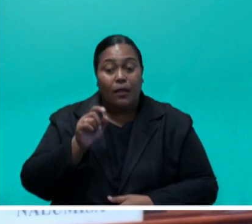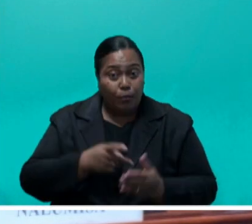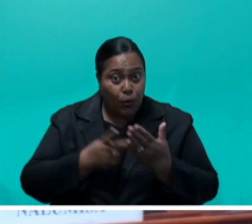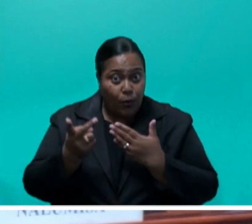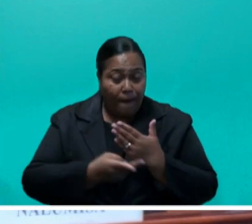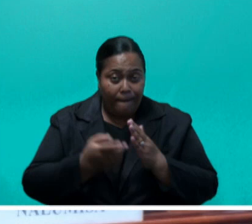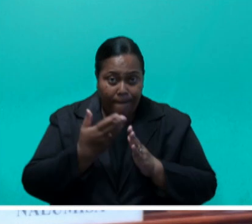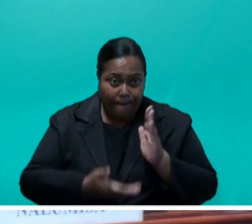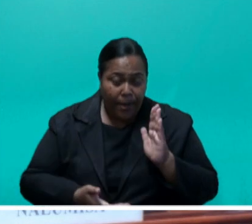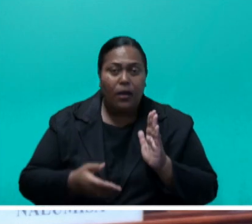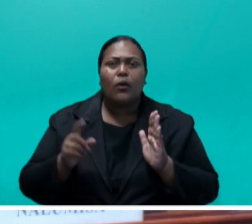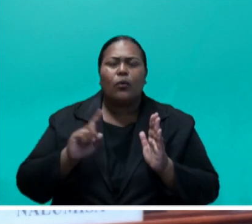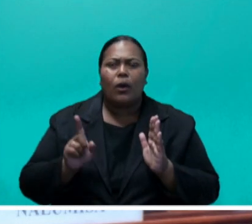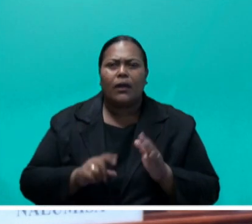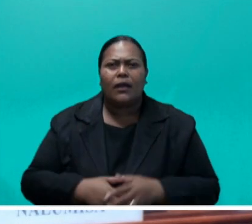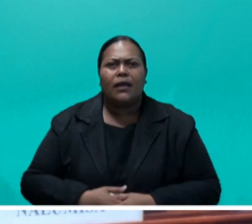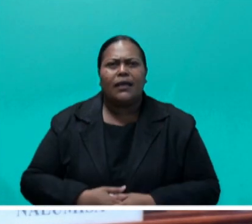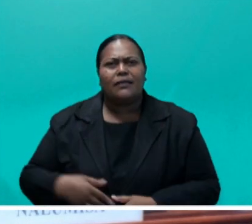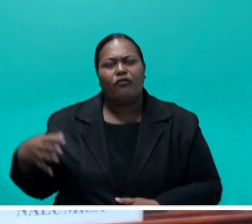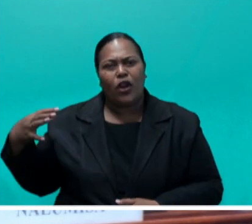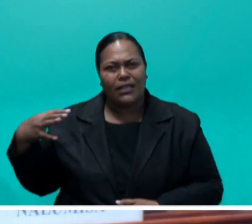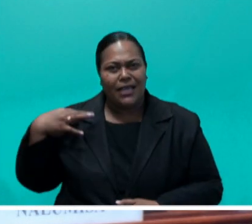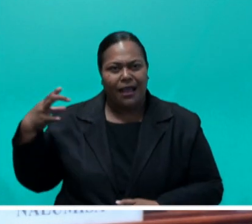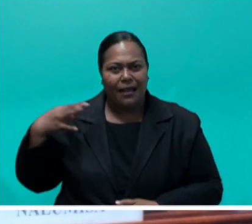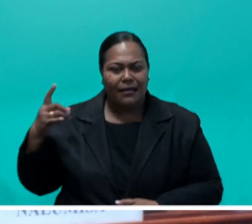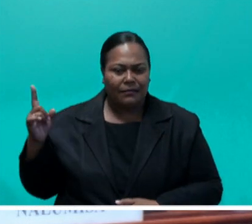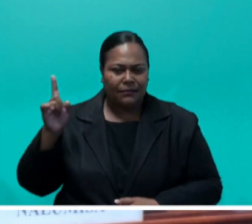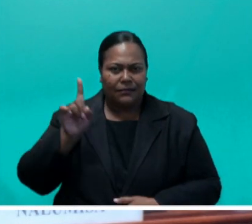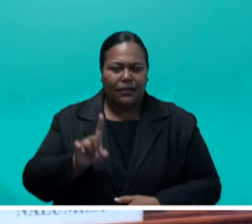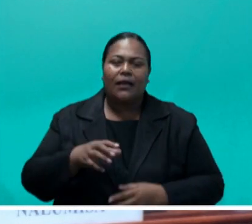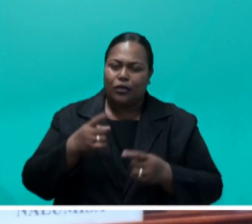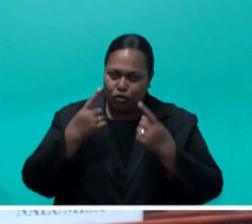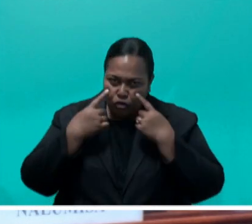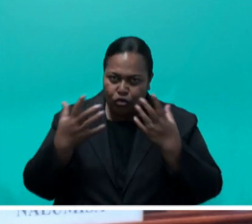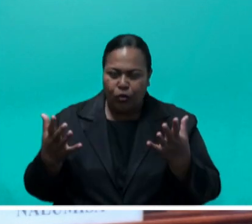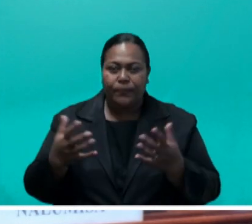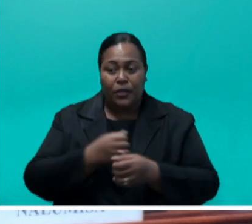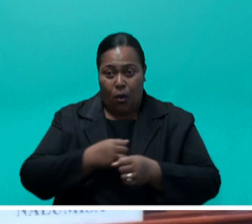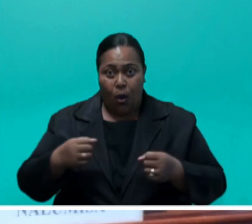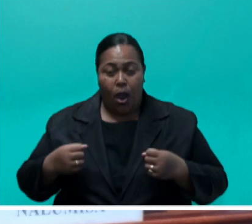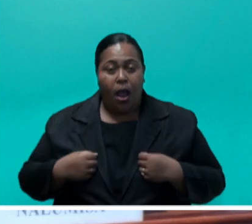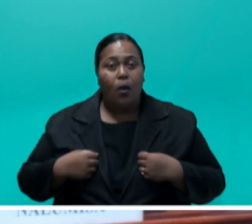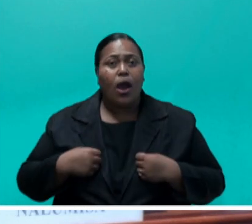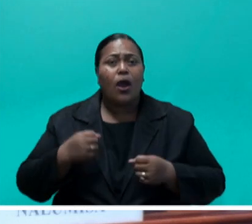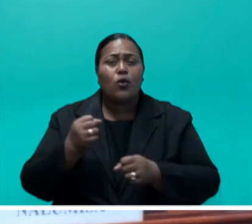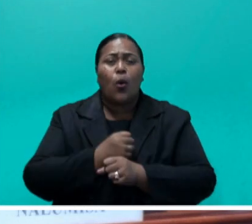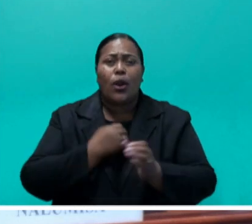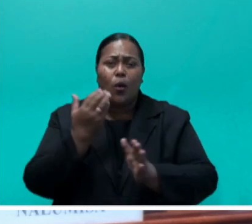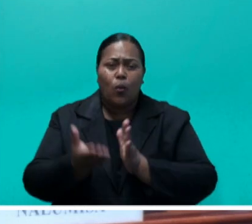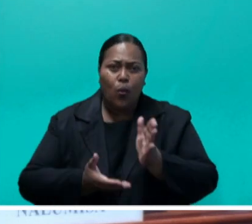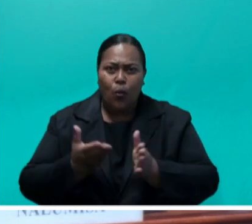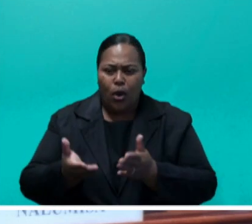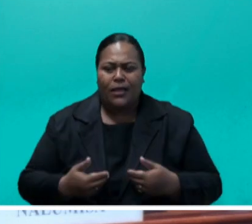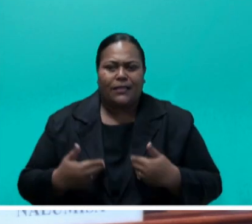the realm of volunteering, our gold awardees have selflessly dedicated hundreds of hours